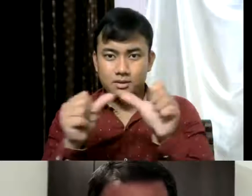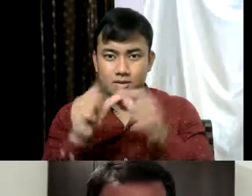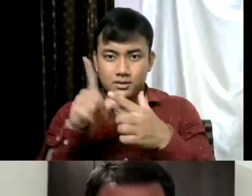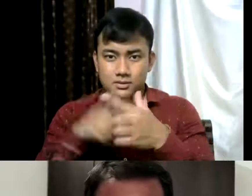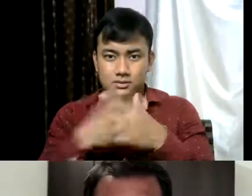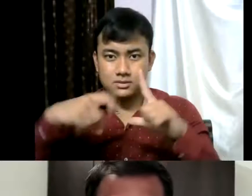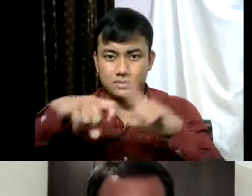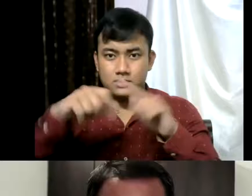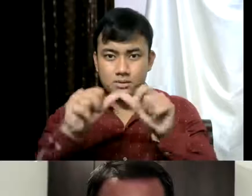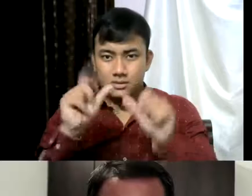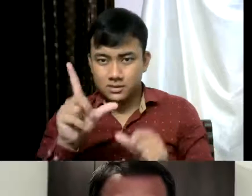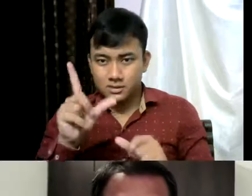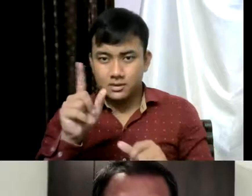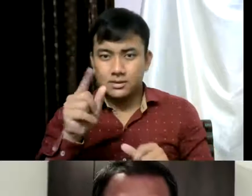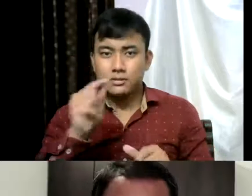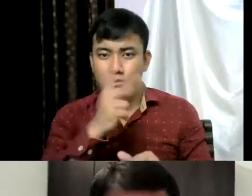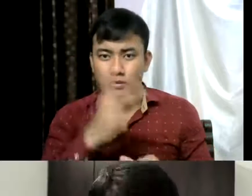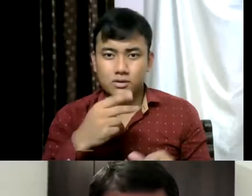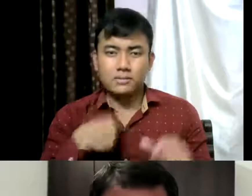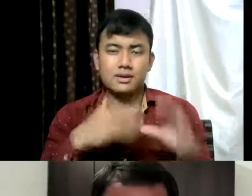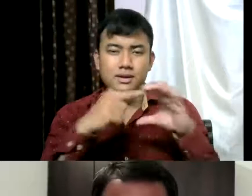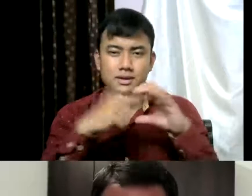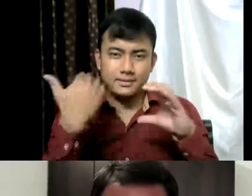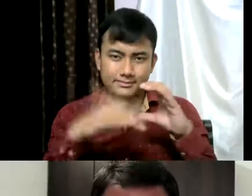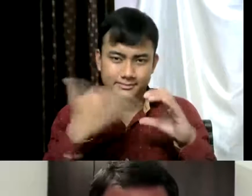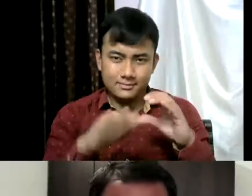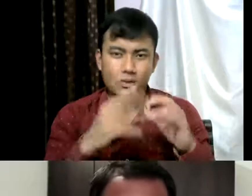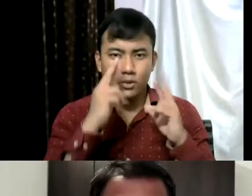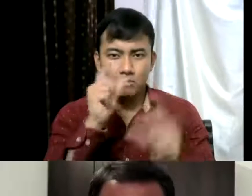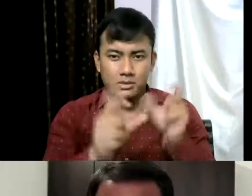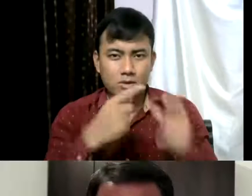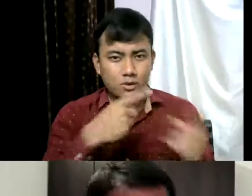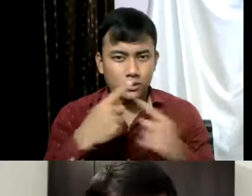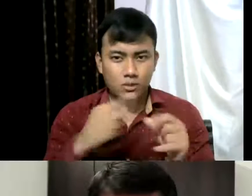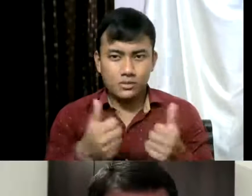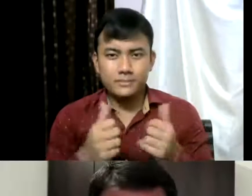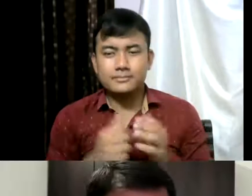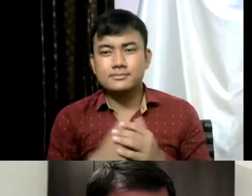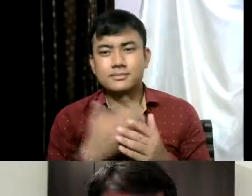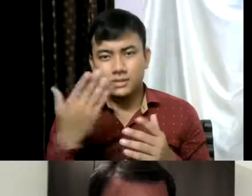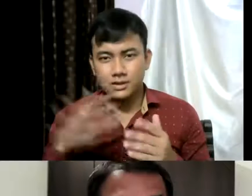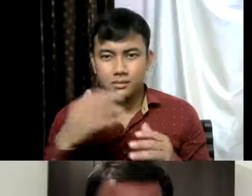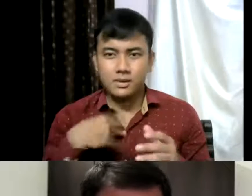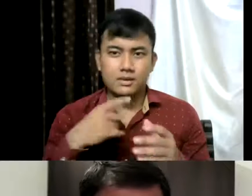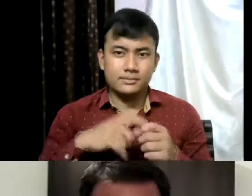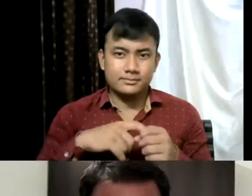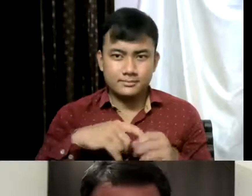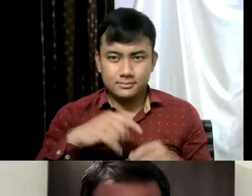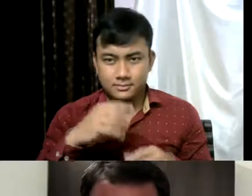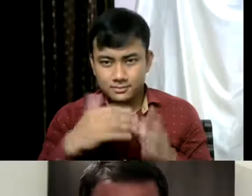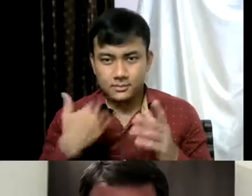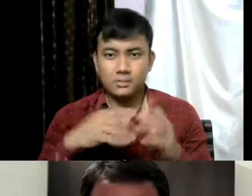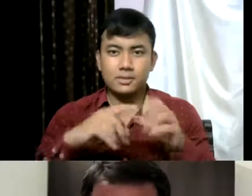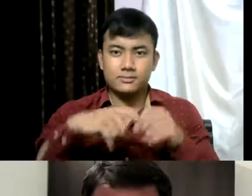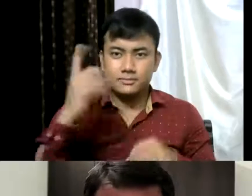your brains and talk to you individually. So I had an absolute blast. Thank you so much. I'm going away much more enriched with so